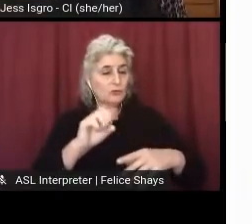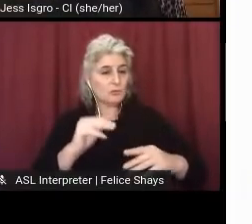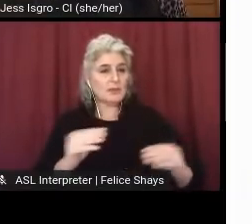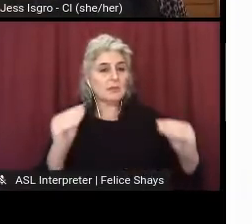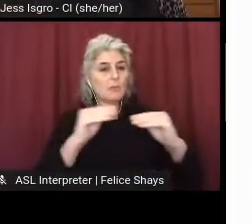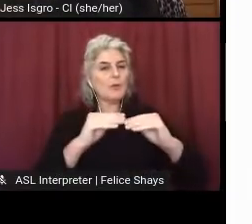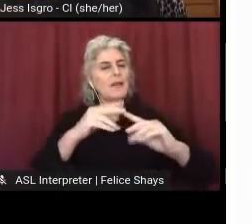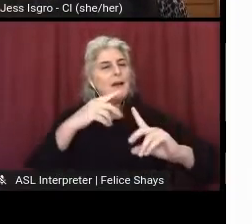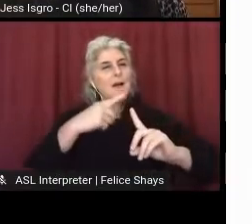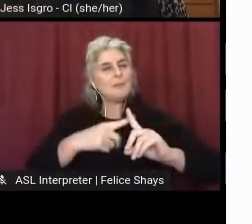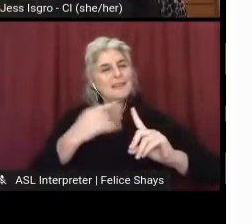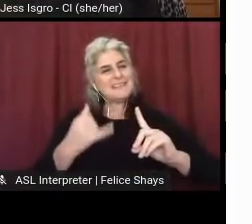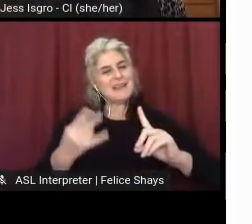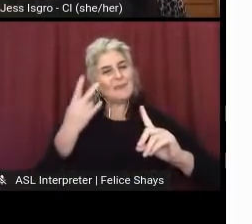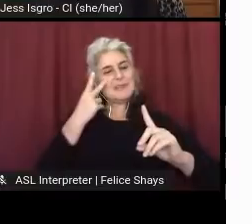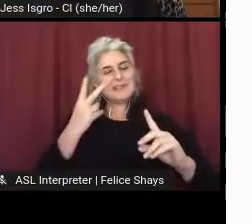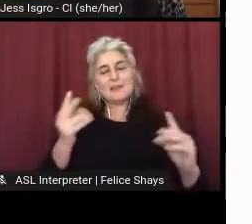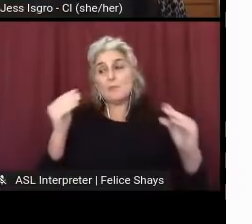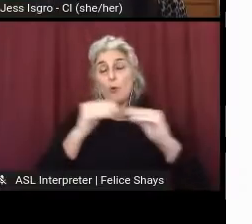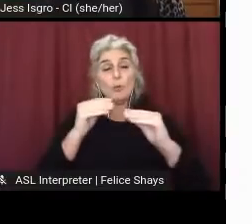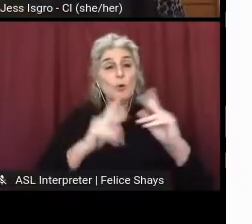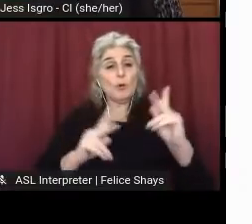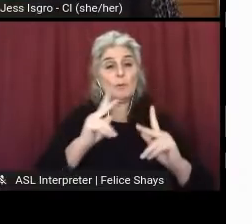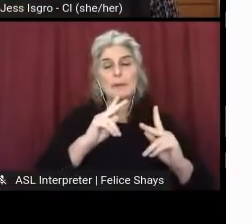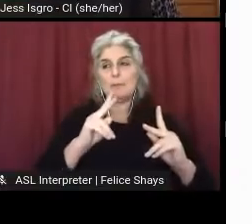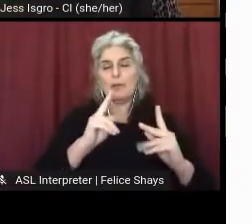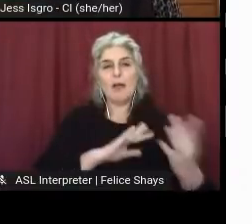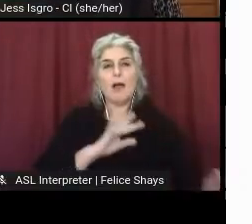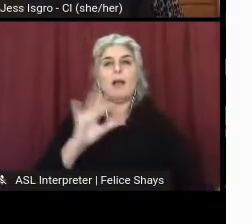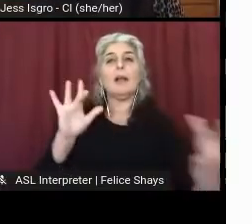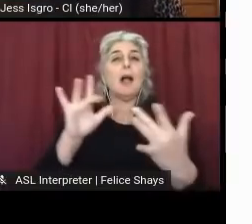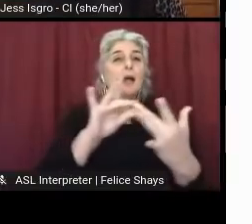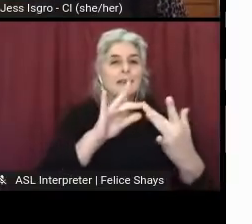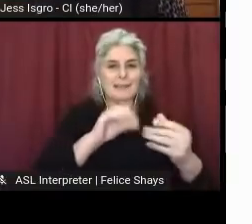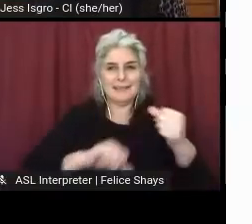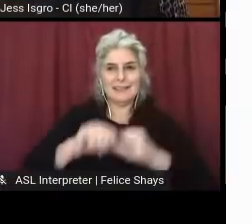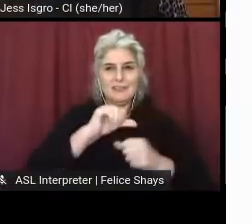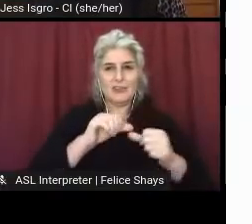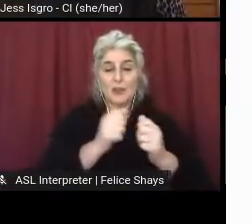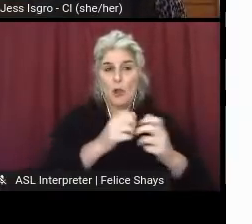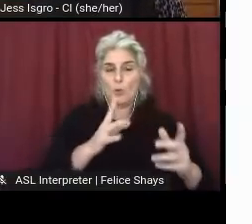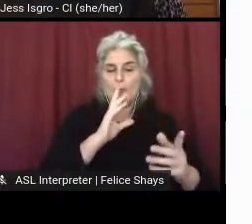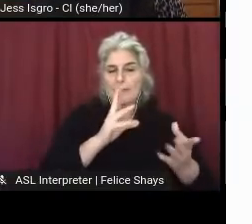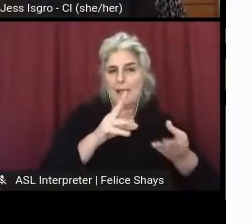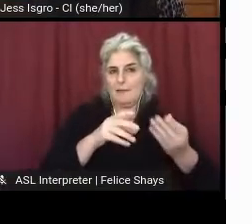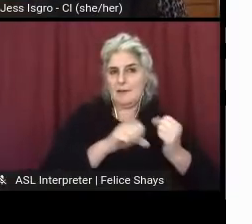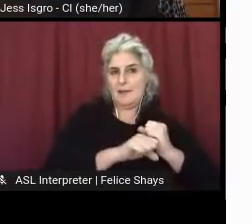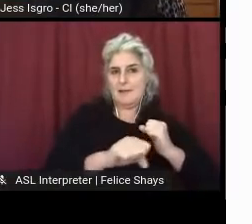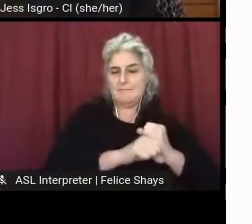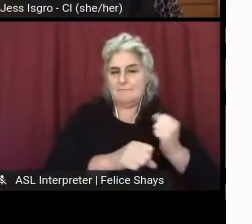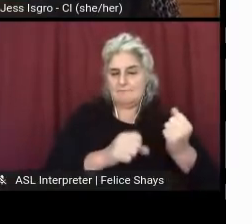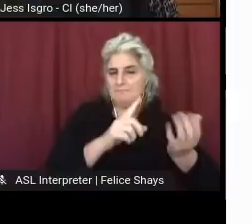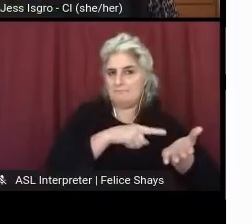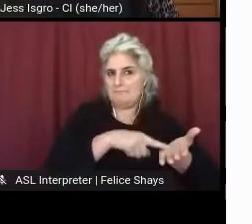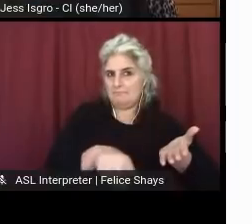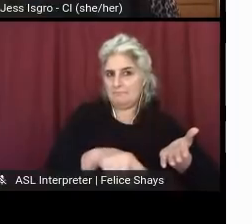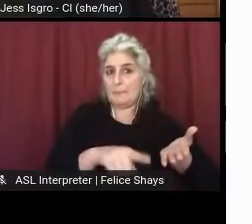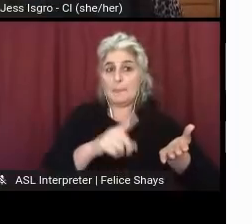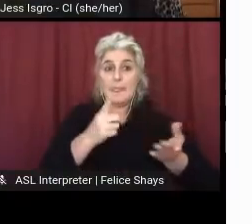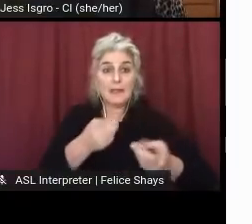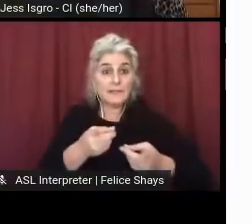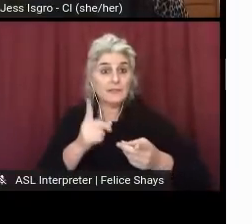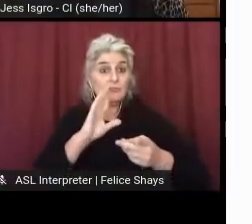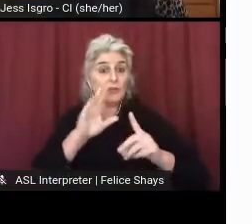which is just defined as the number of users reached on social media without paid promotion. This chart shows average organic reach